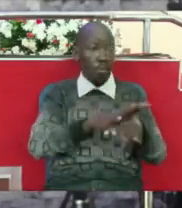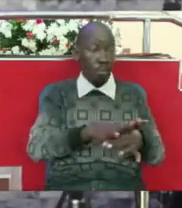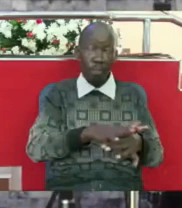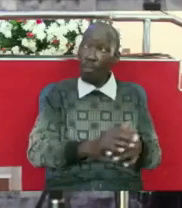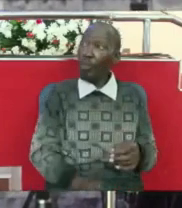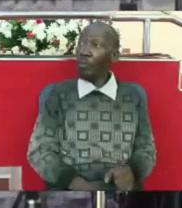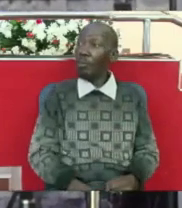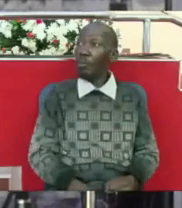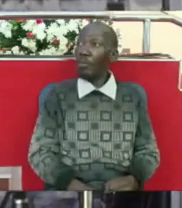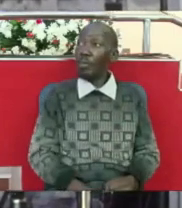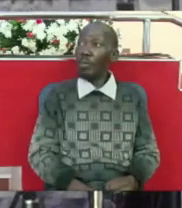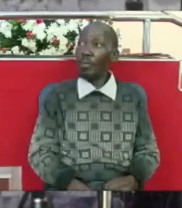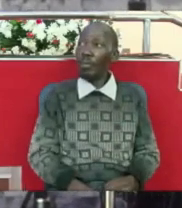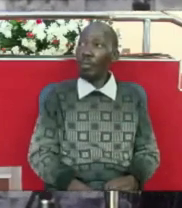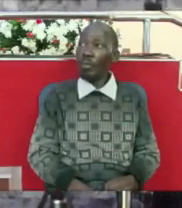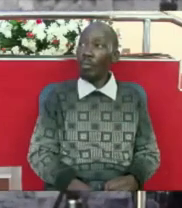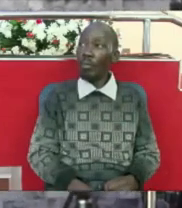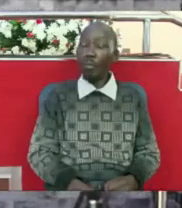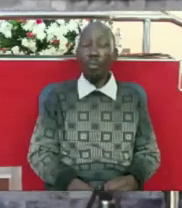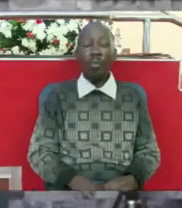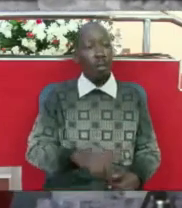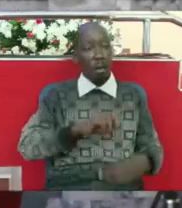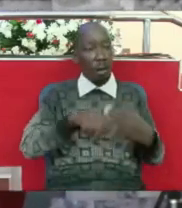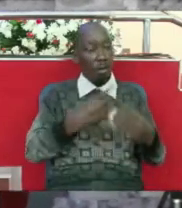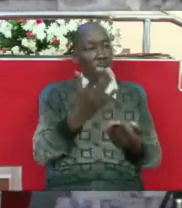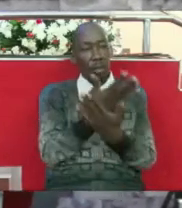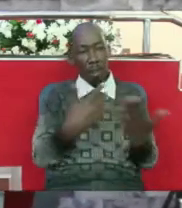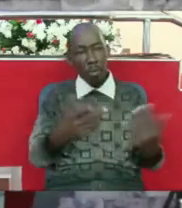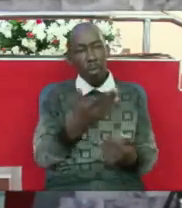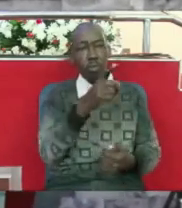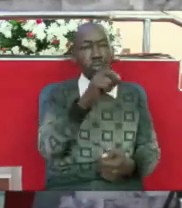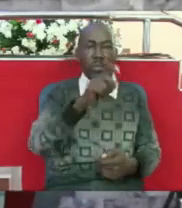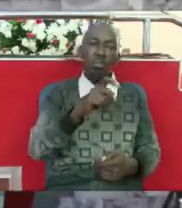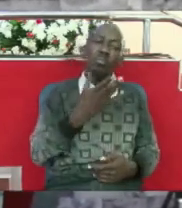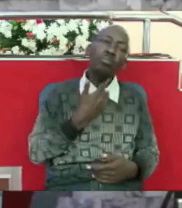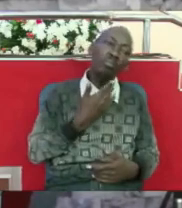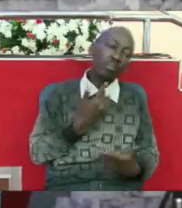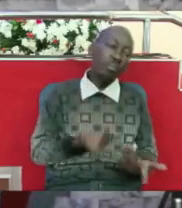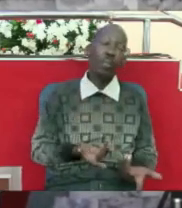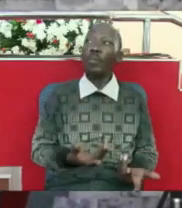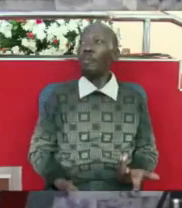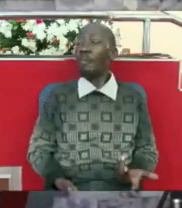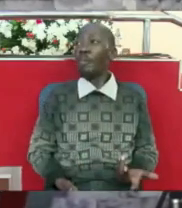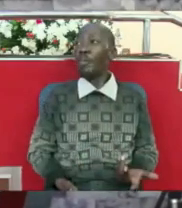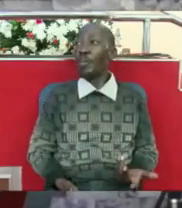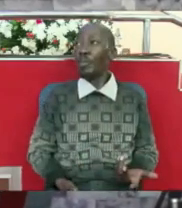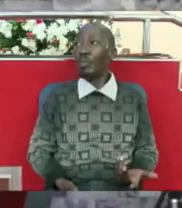pata ahadi, concerning something that you need, kutokana na kitu ambacho